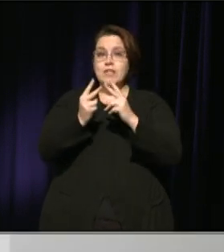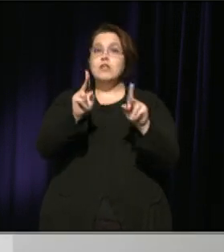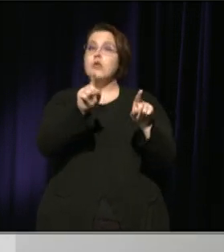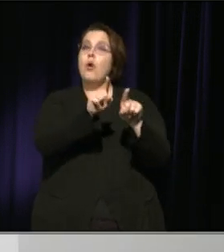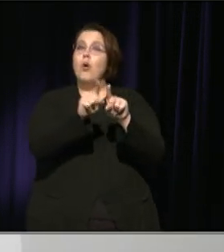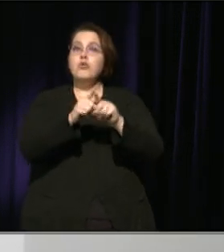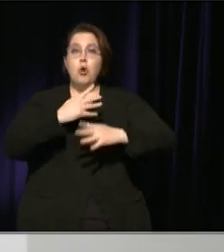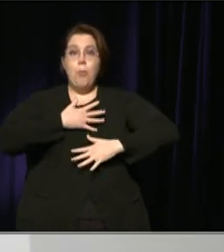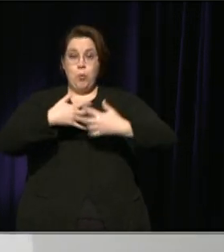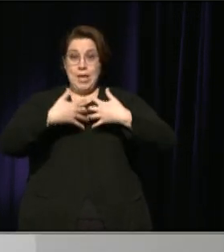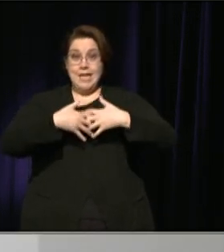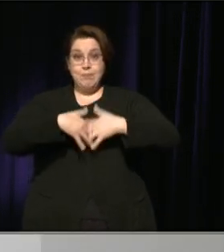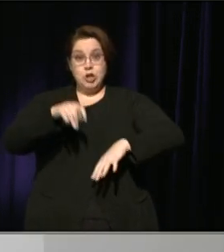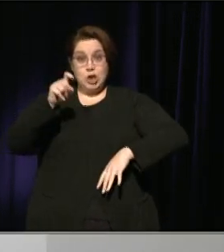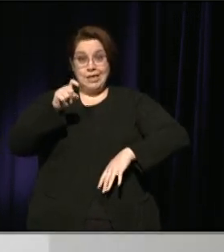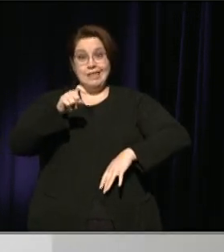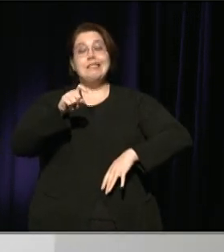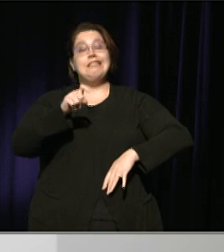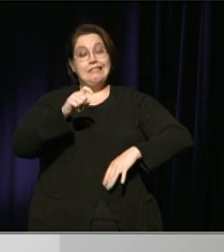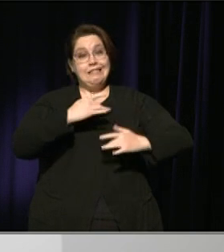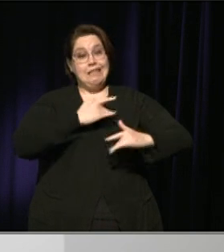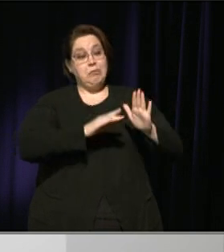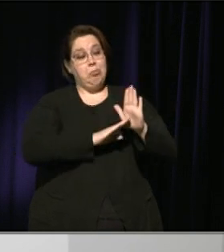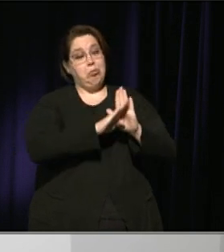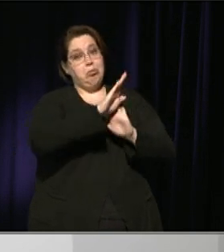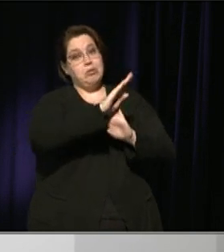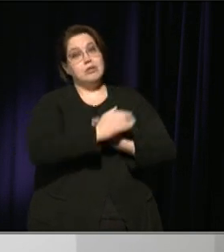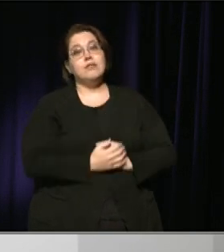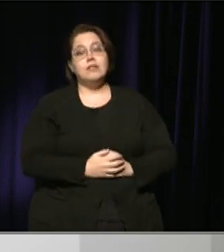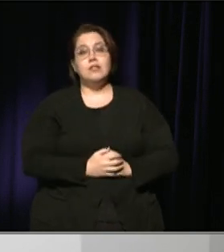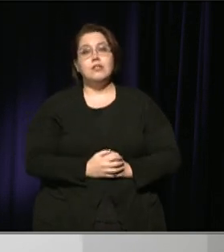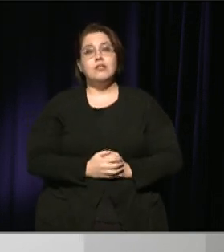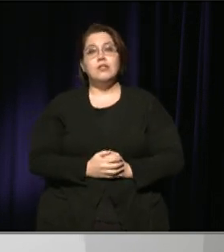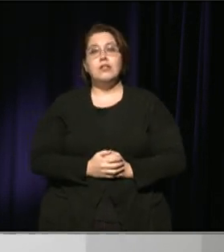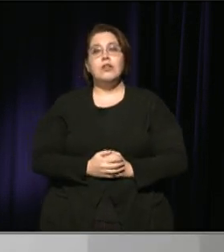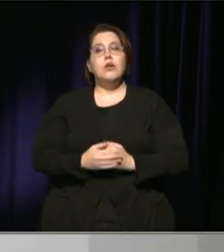ventilator needs continue to trend up steadily. We have